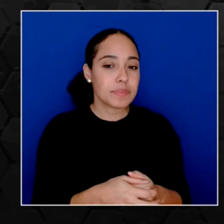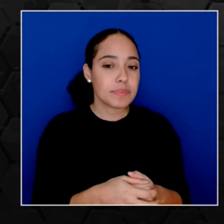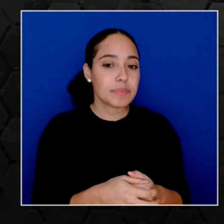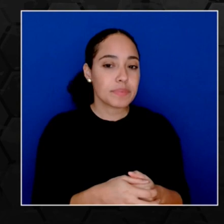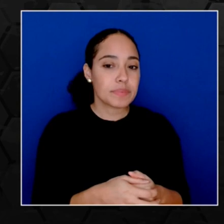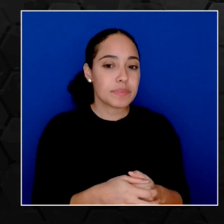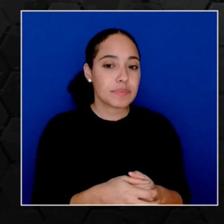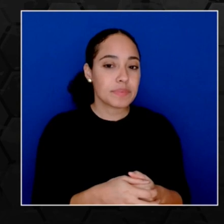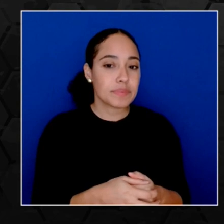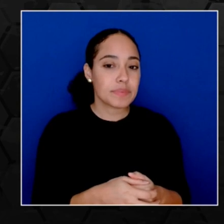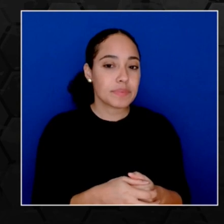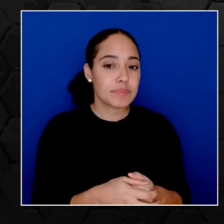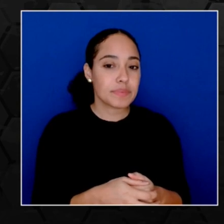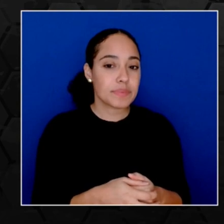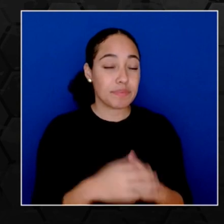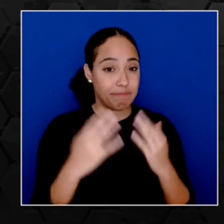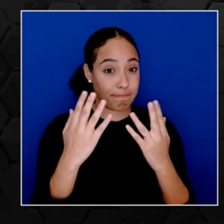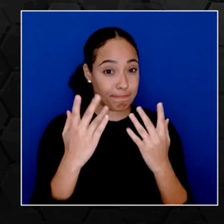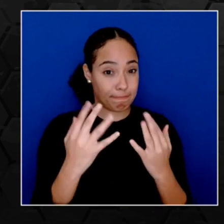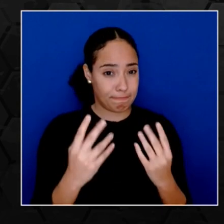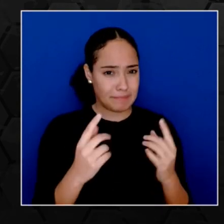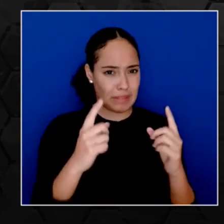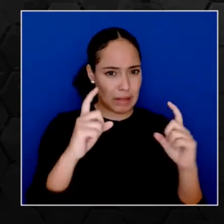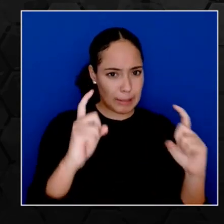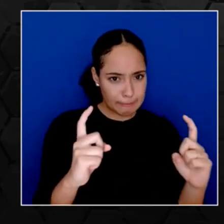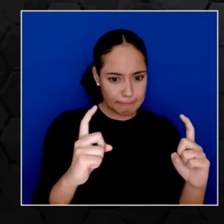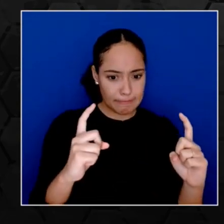metrics to tell that this recommendation